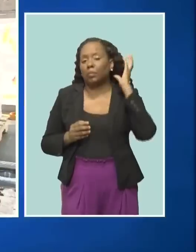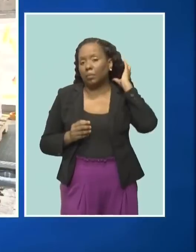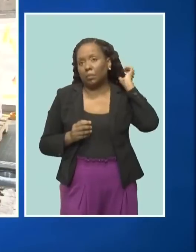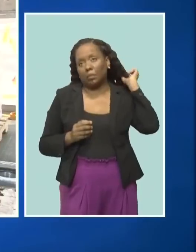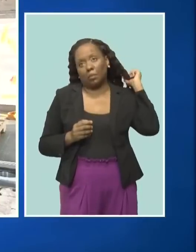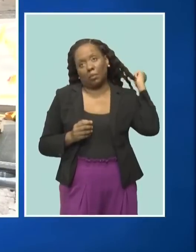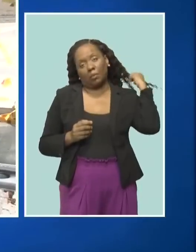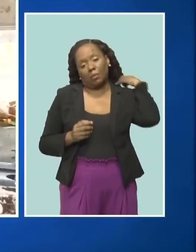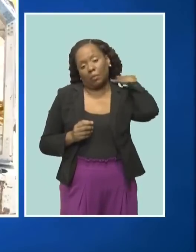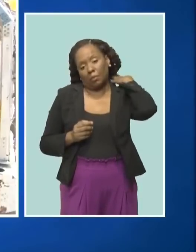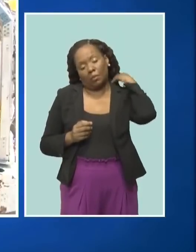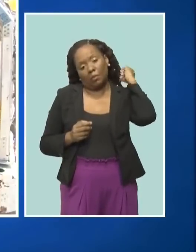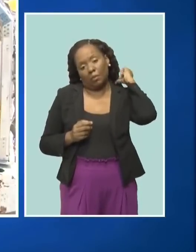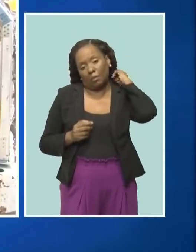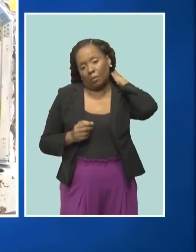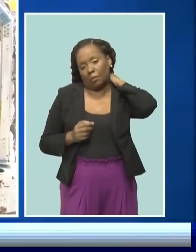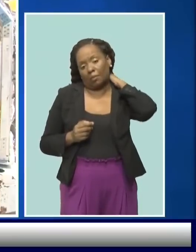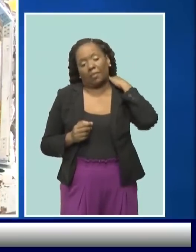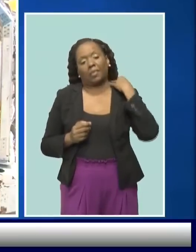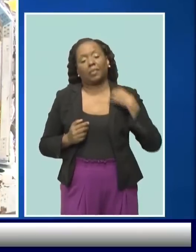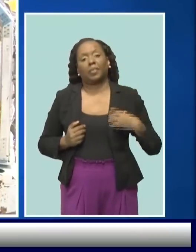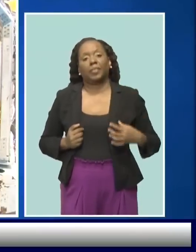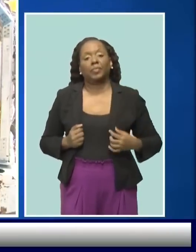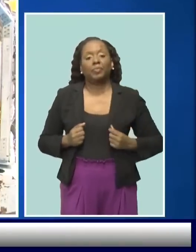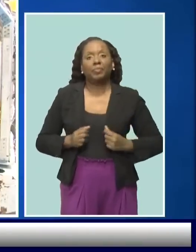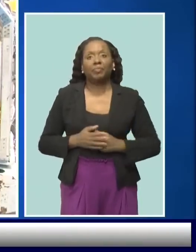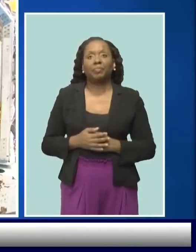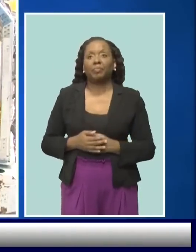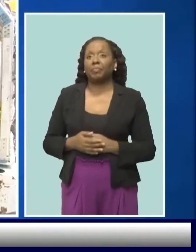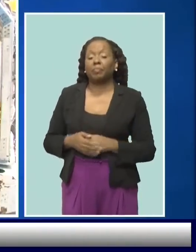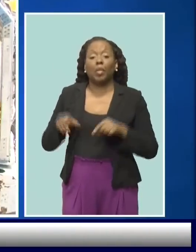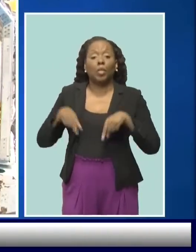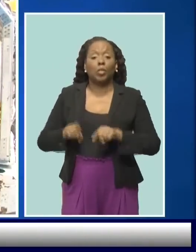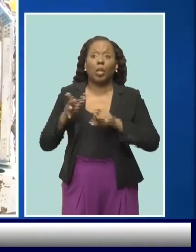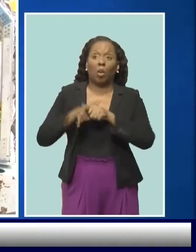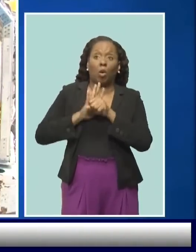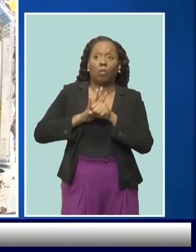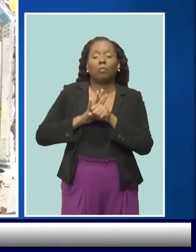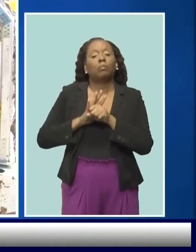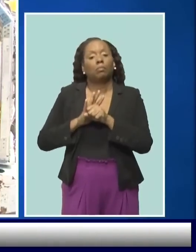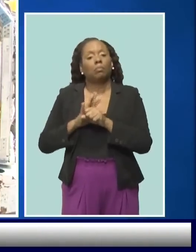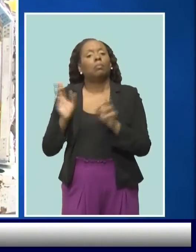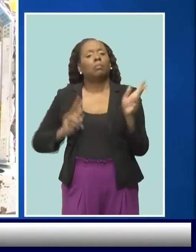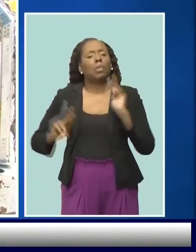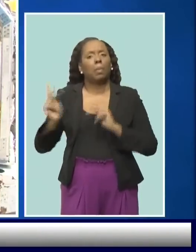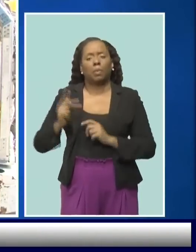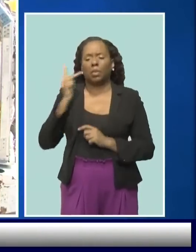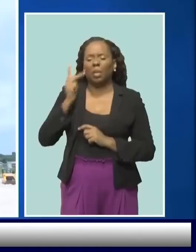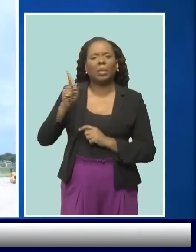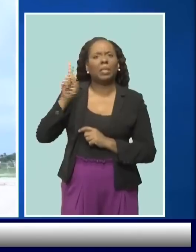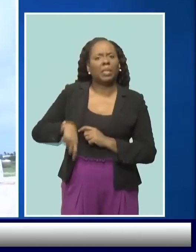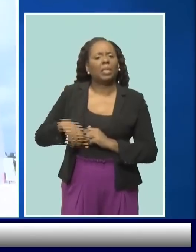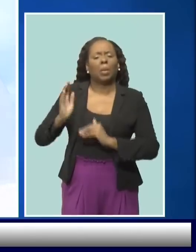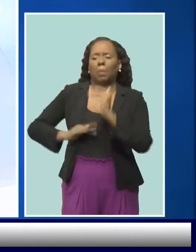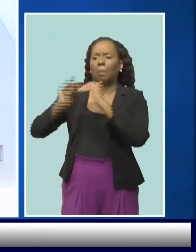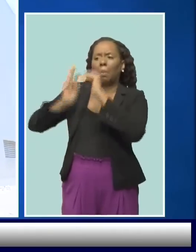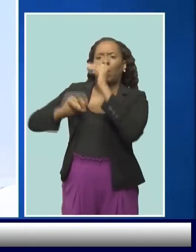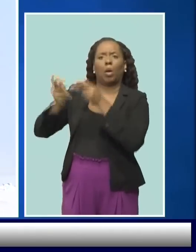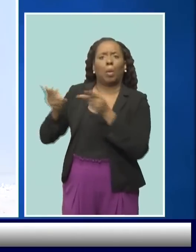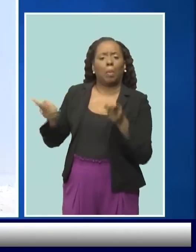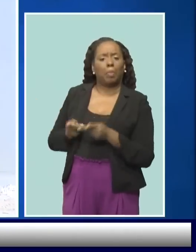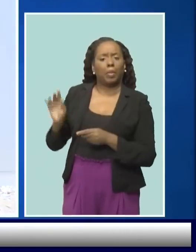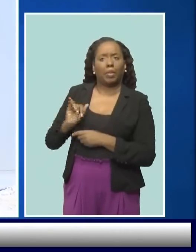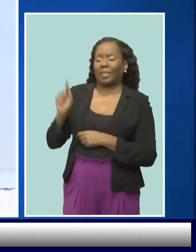was during the height of the COVID-19 pandemic that officials first saw the need for a facility such as this,